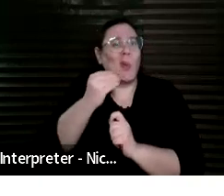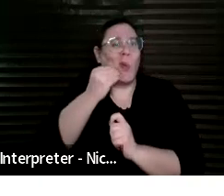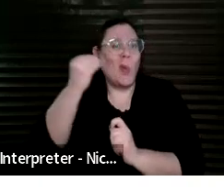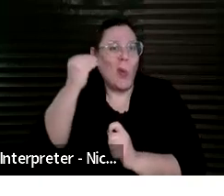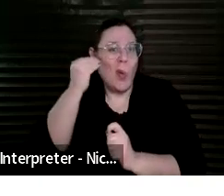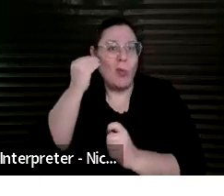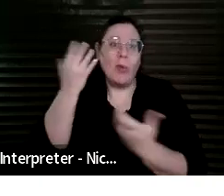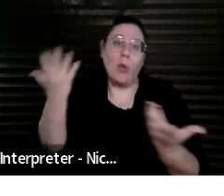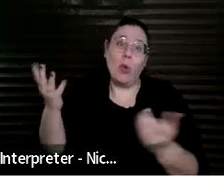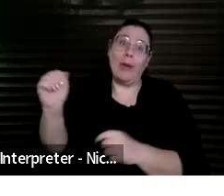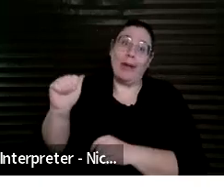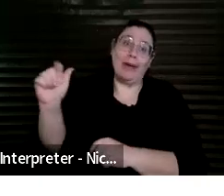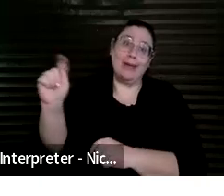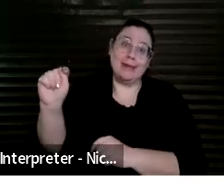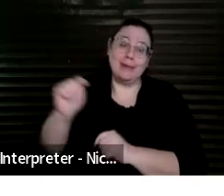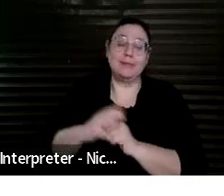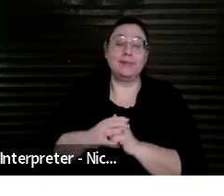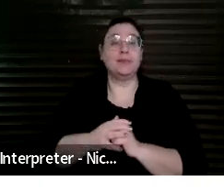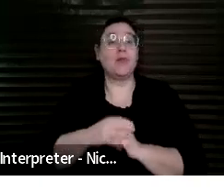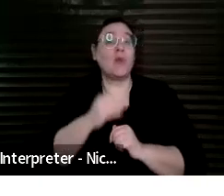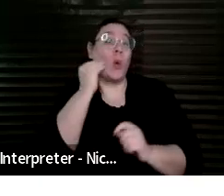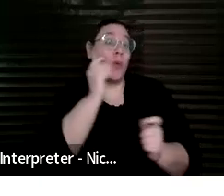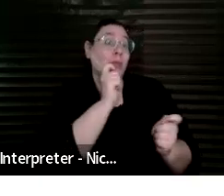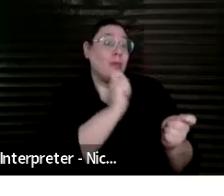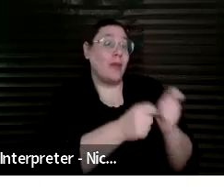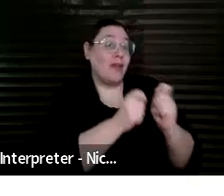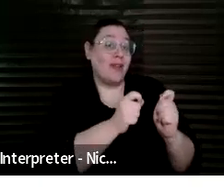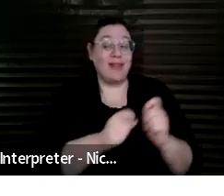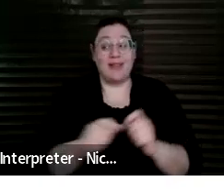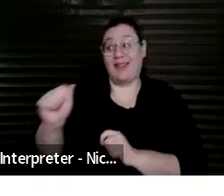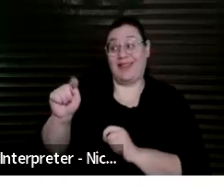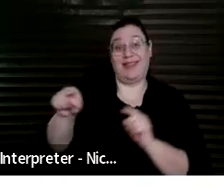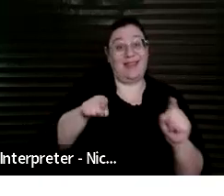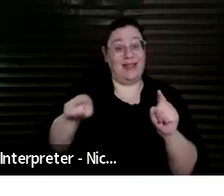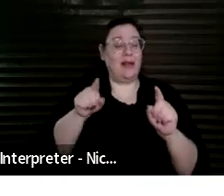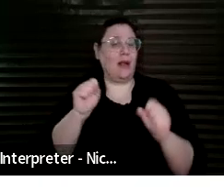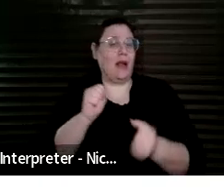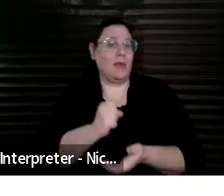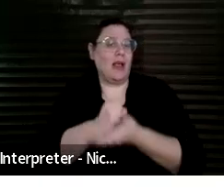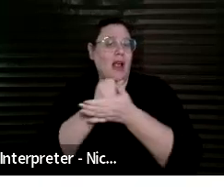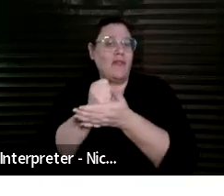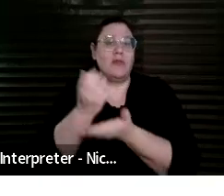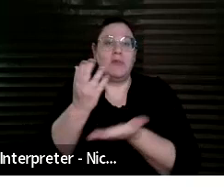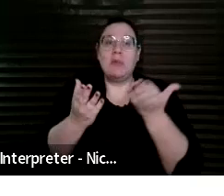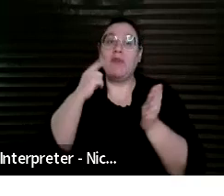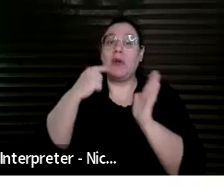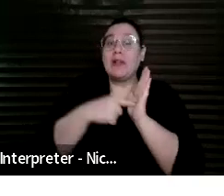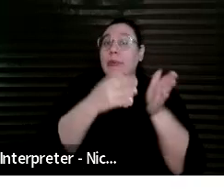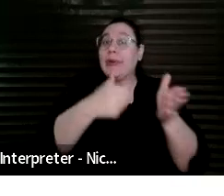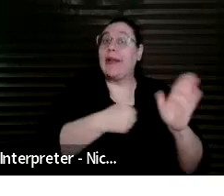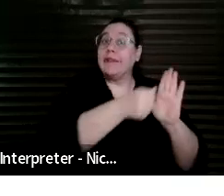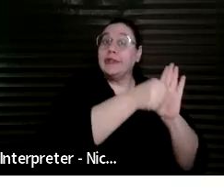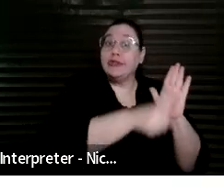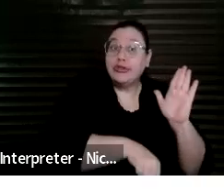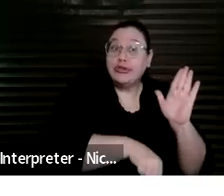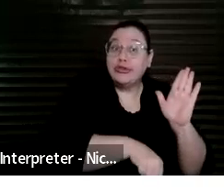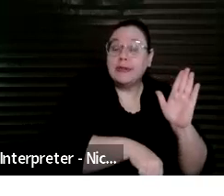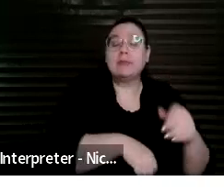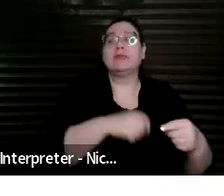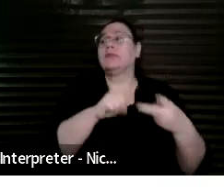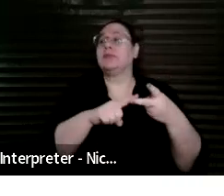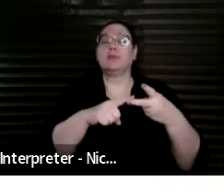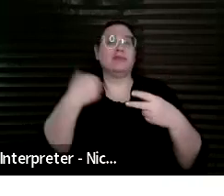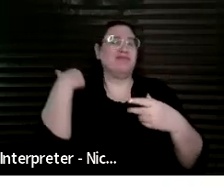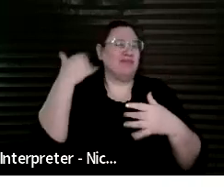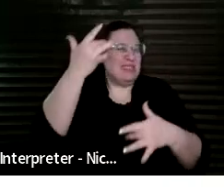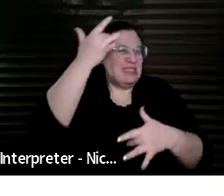modifications or AT could be helpful following surgery, an illness, or a fall to maximize their